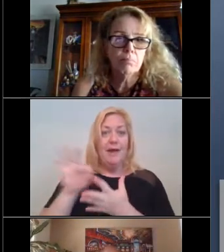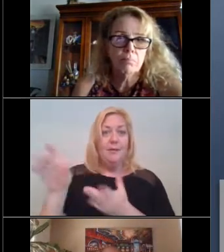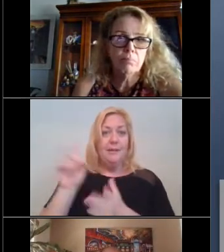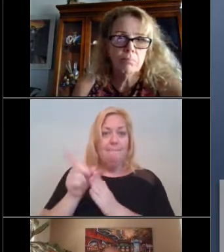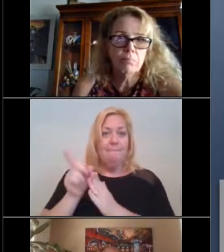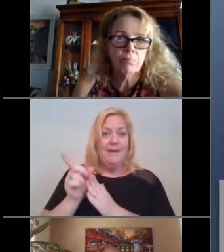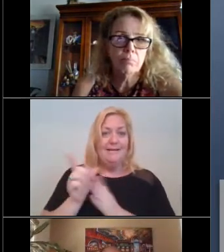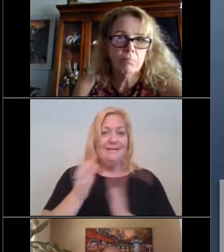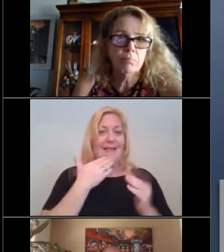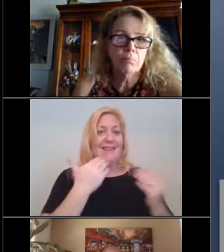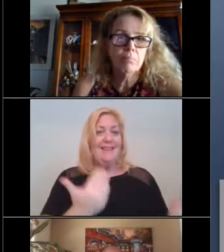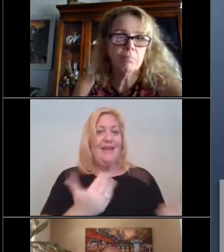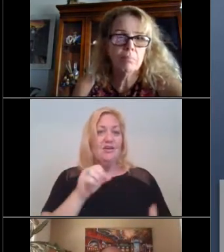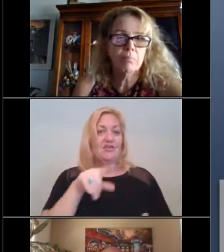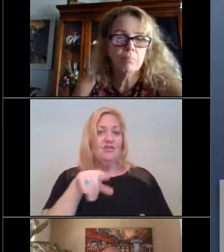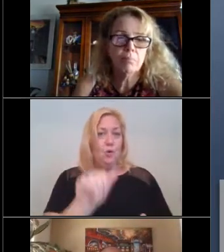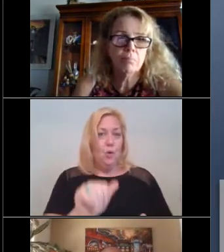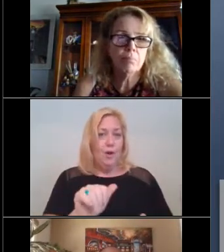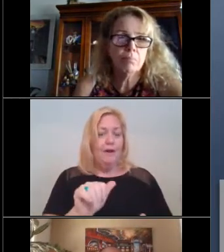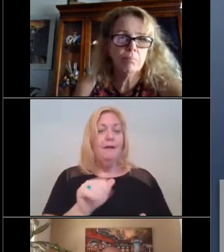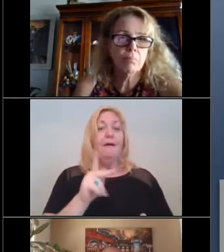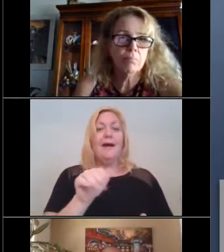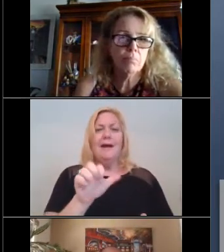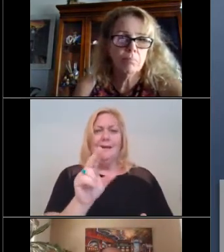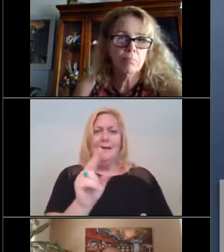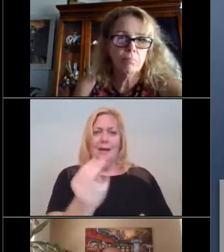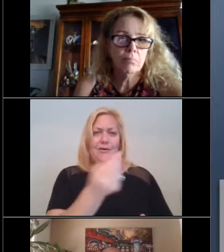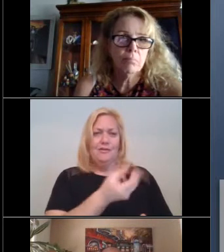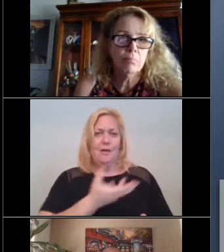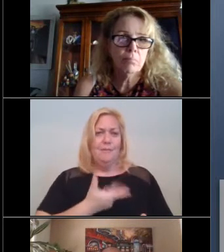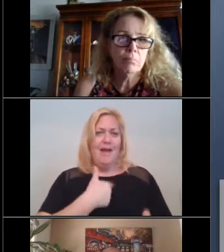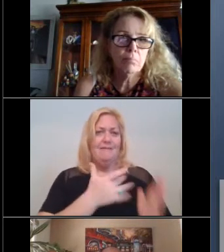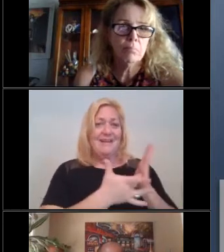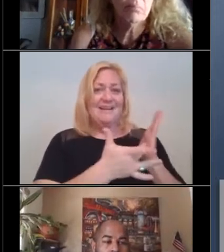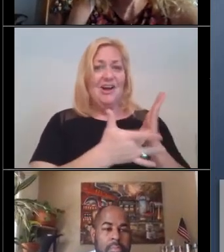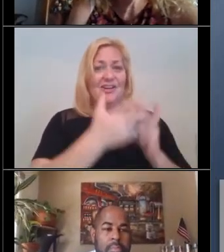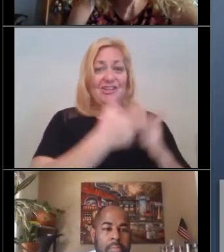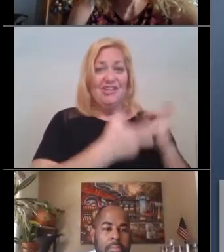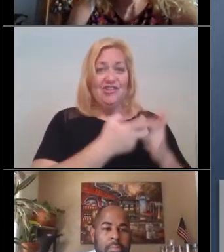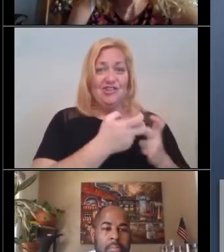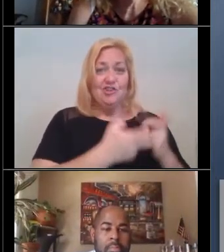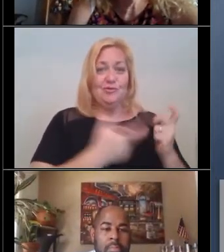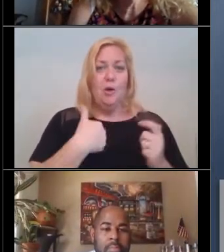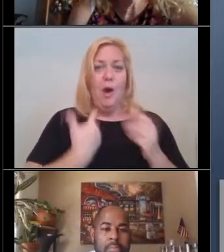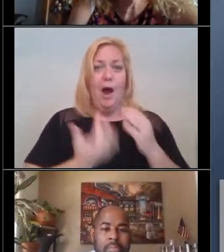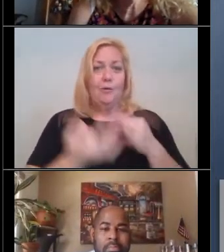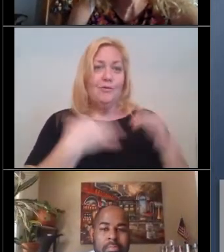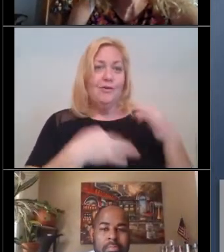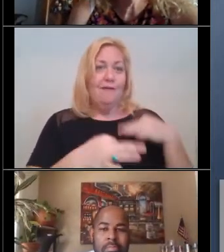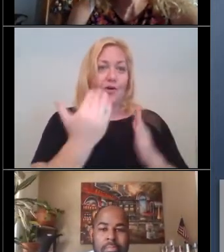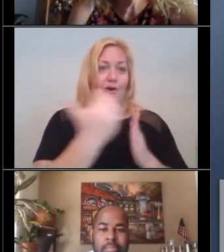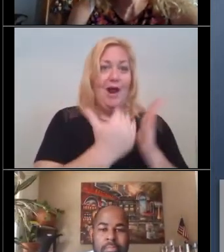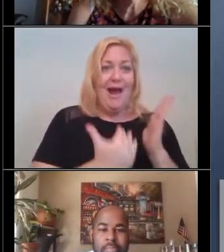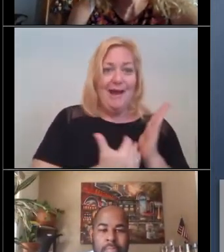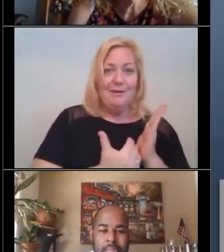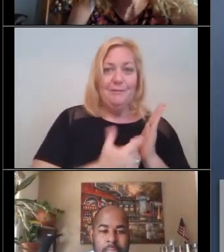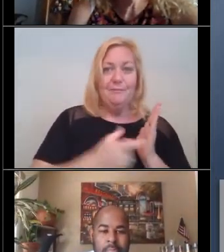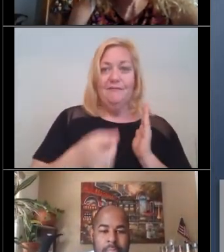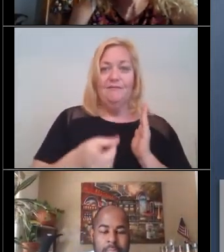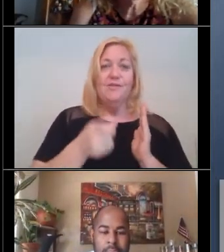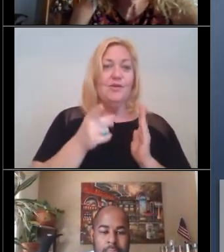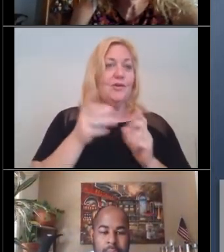Thank you, Sequoia. Karen just let me know that she's having some technology issues, so I'll cover her item, but if Karen's able